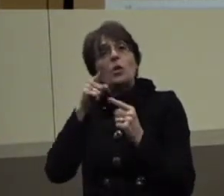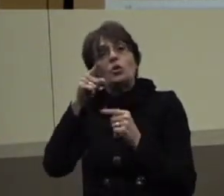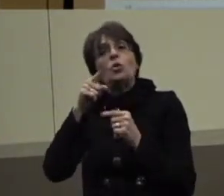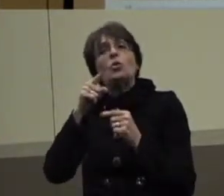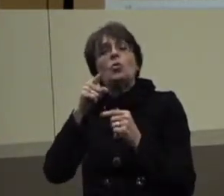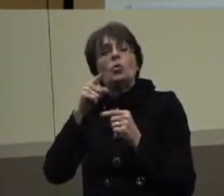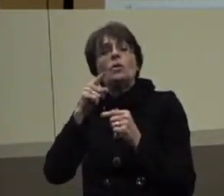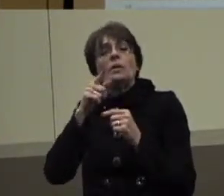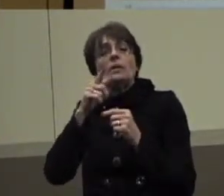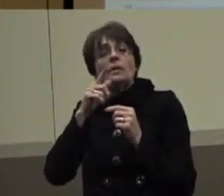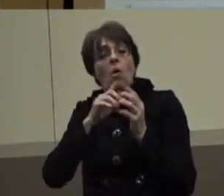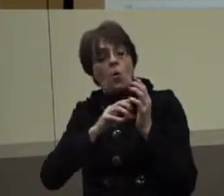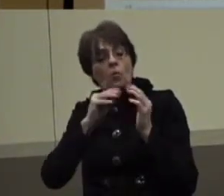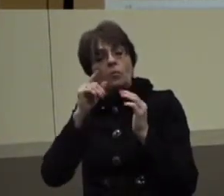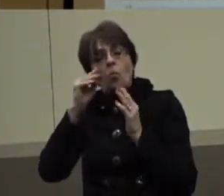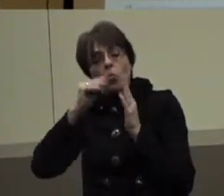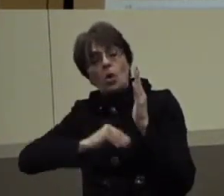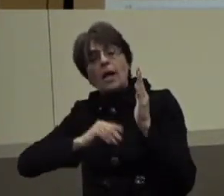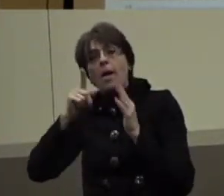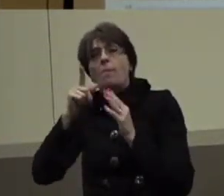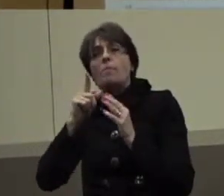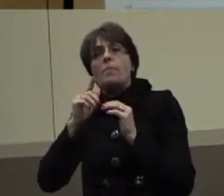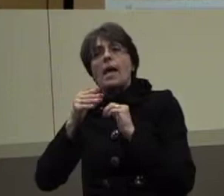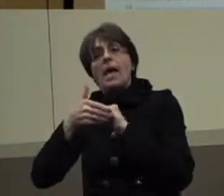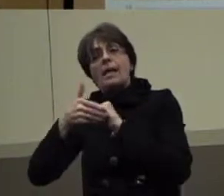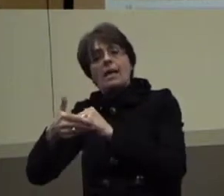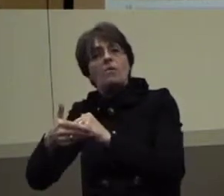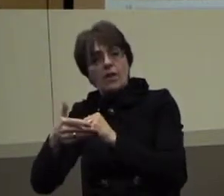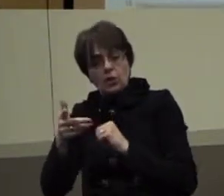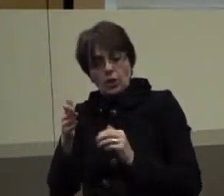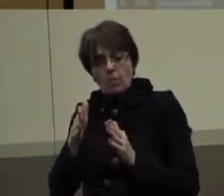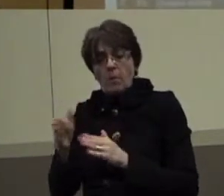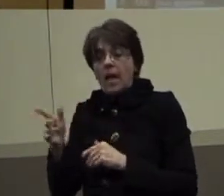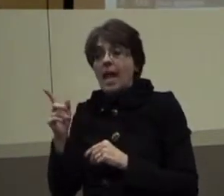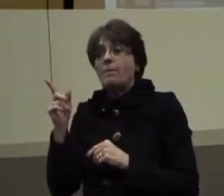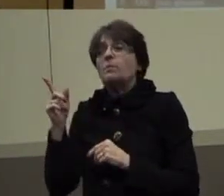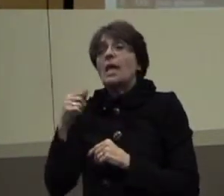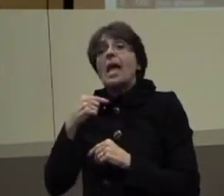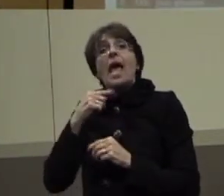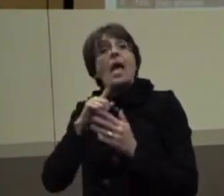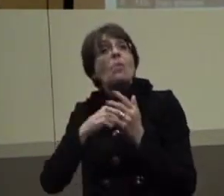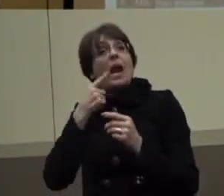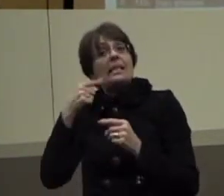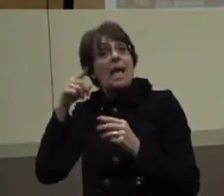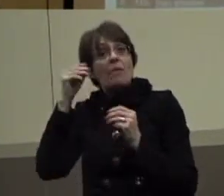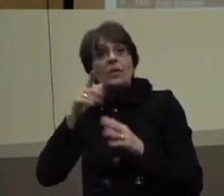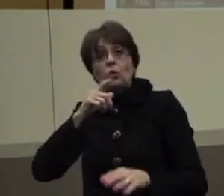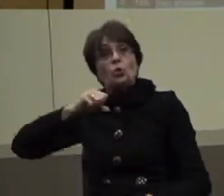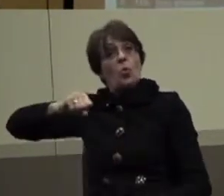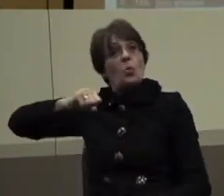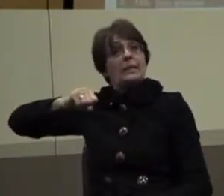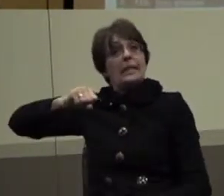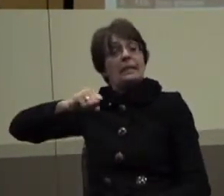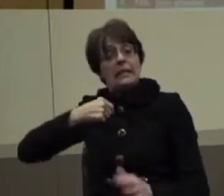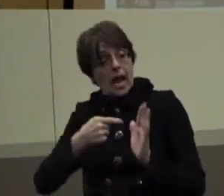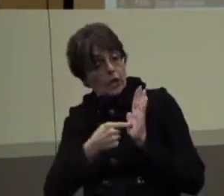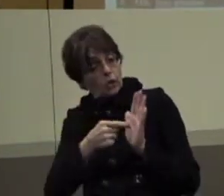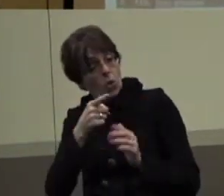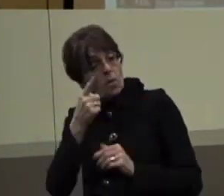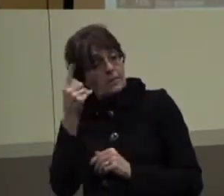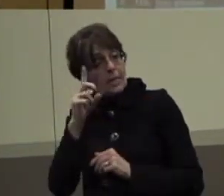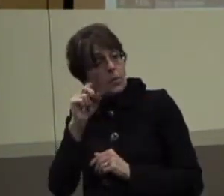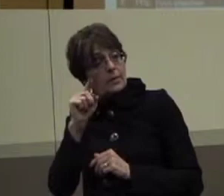up a behavior intervention plan. And here's what I tell resistant teachers. I show them somebody's data